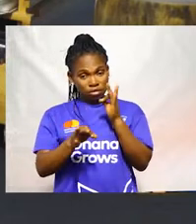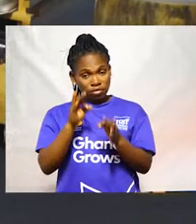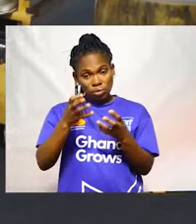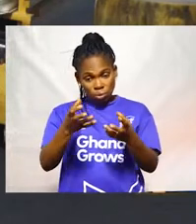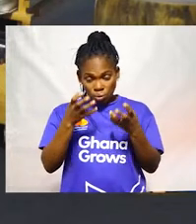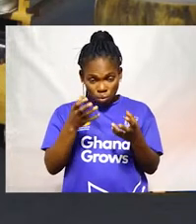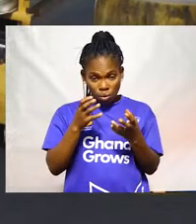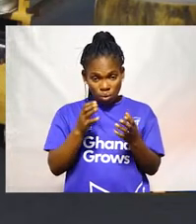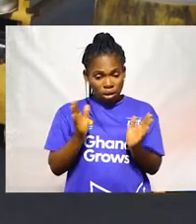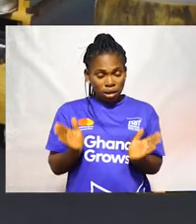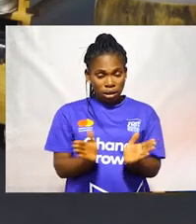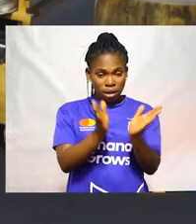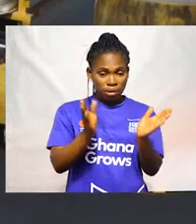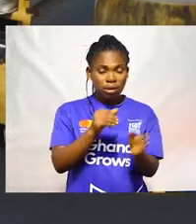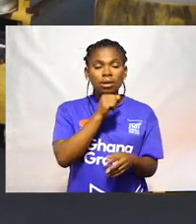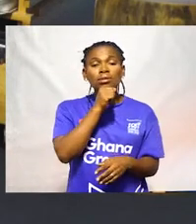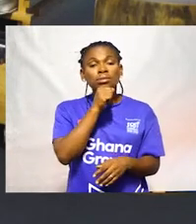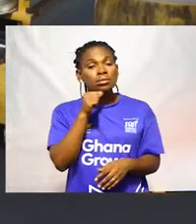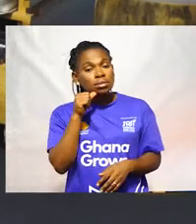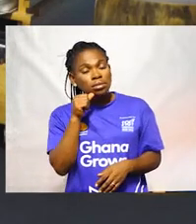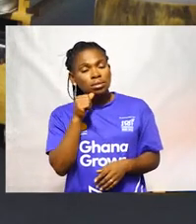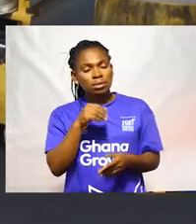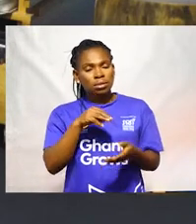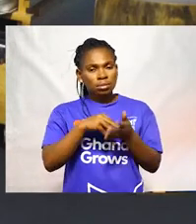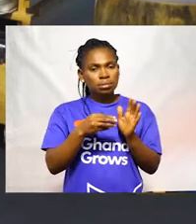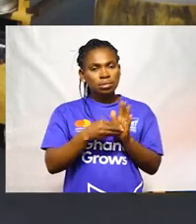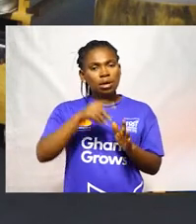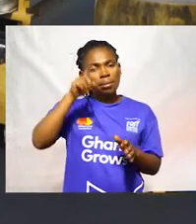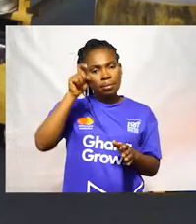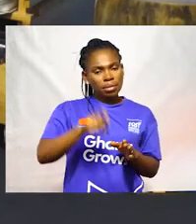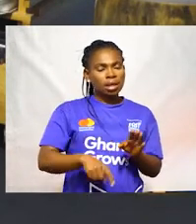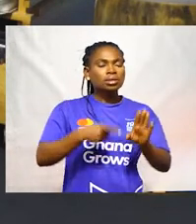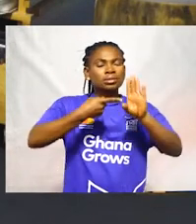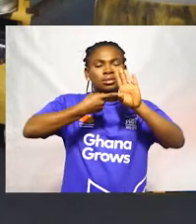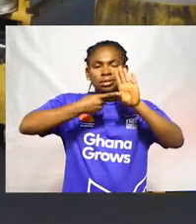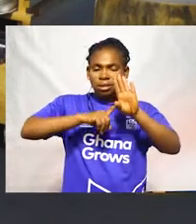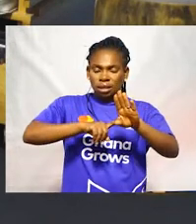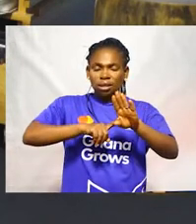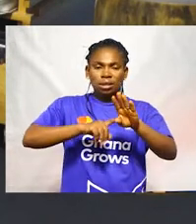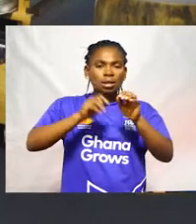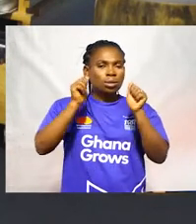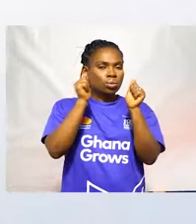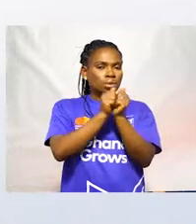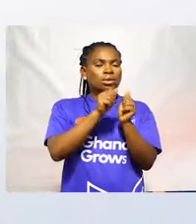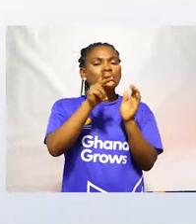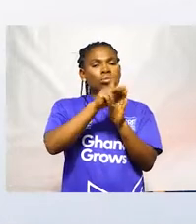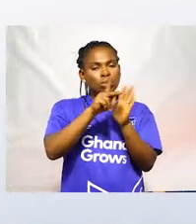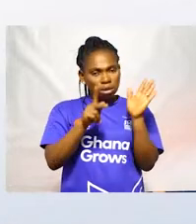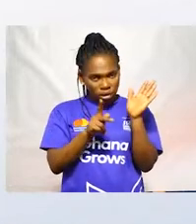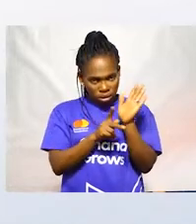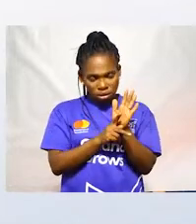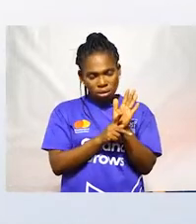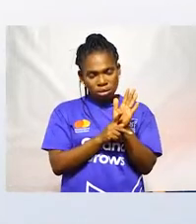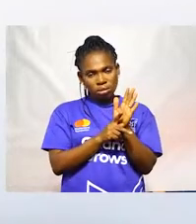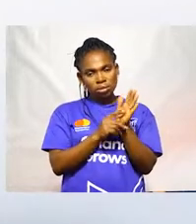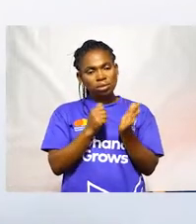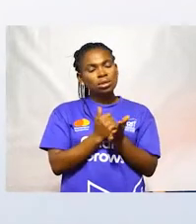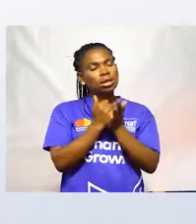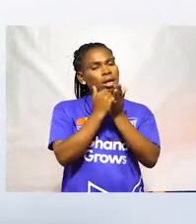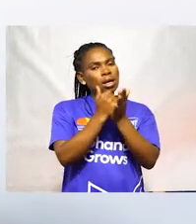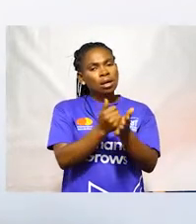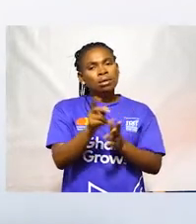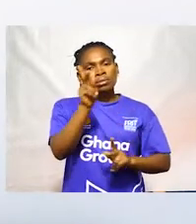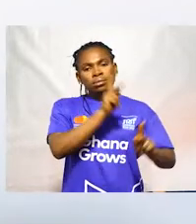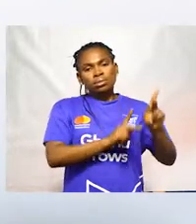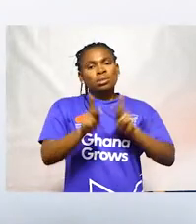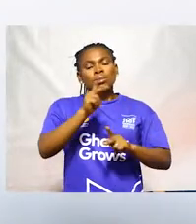to push agriculture, it first of all must begin with the policy. Policy to help people